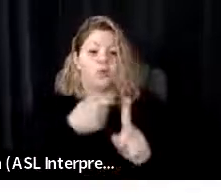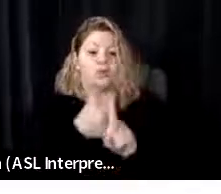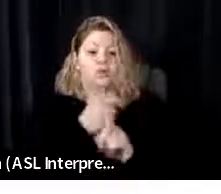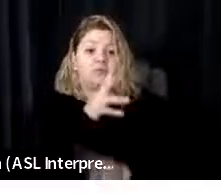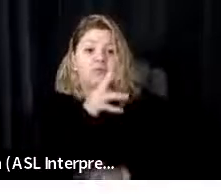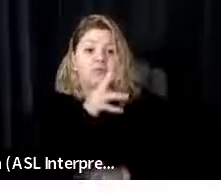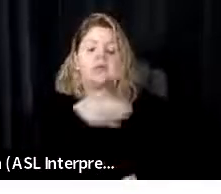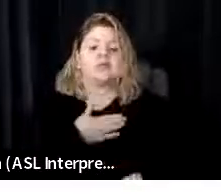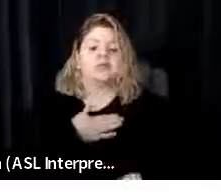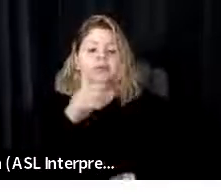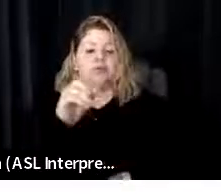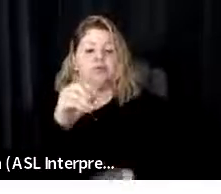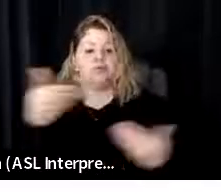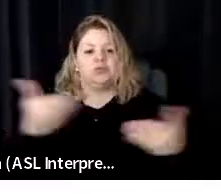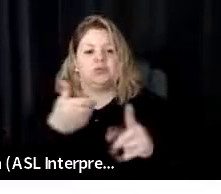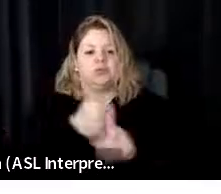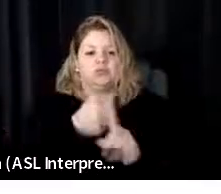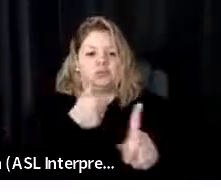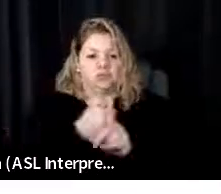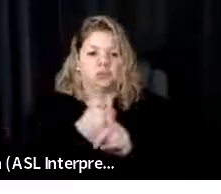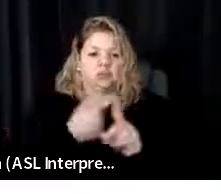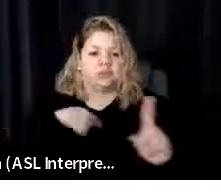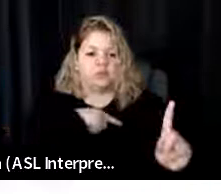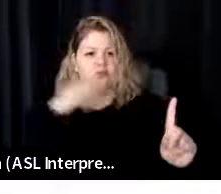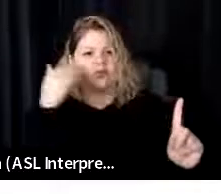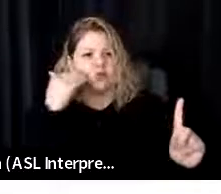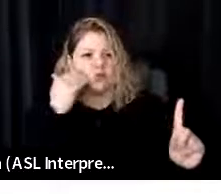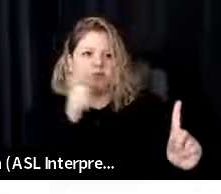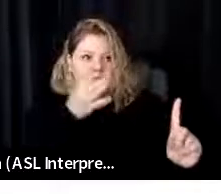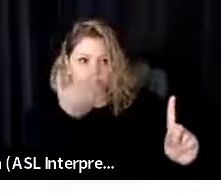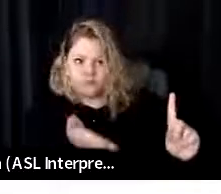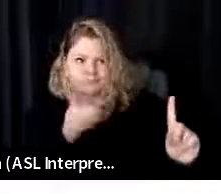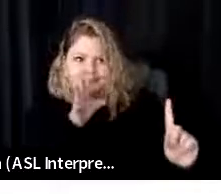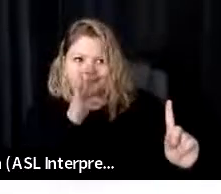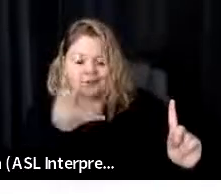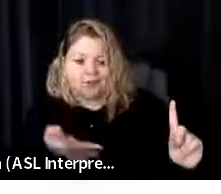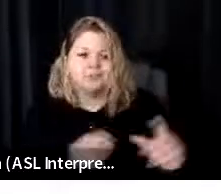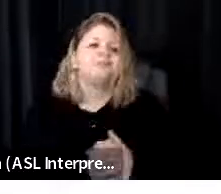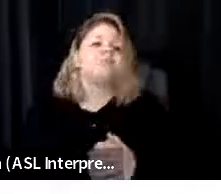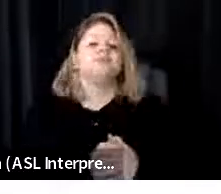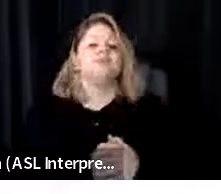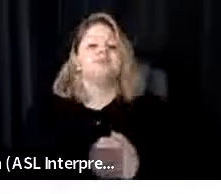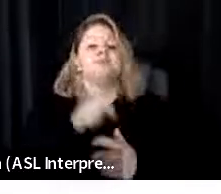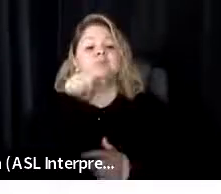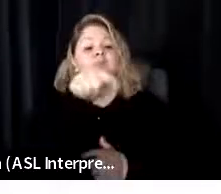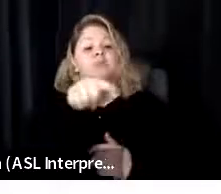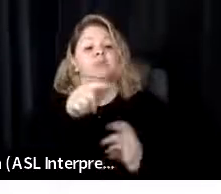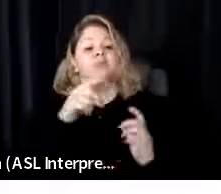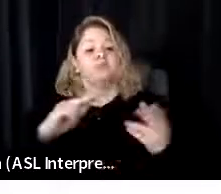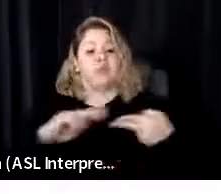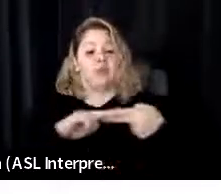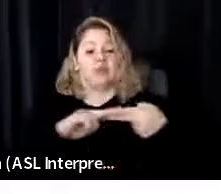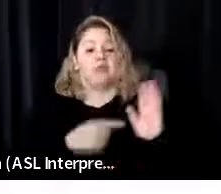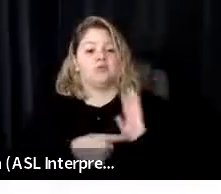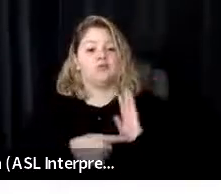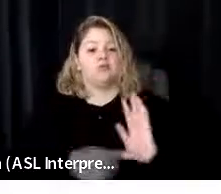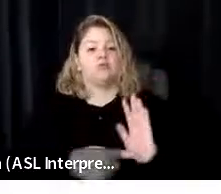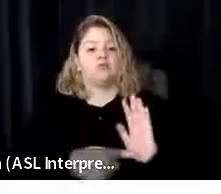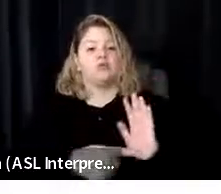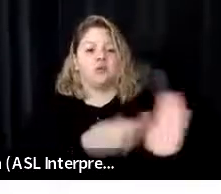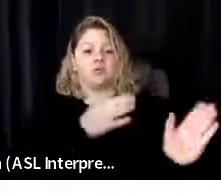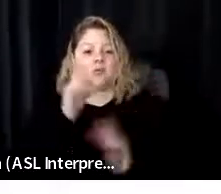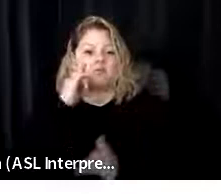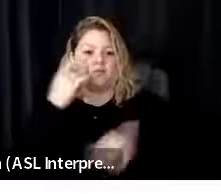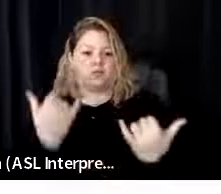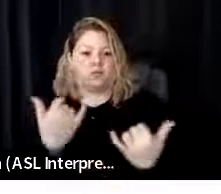So this morning, we're going to run through this agenda here. We will discuss the 2022